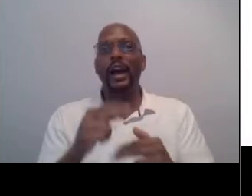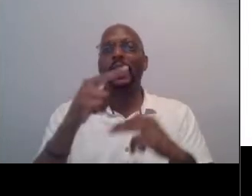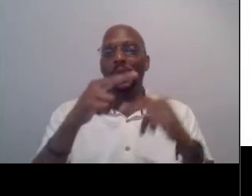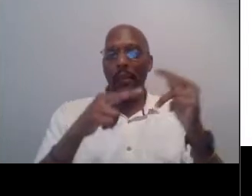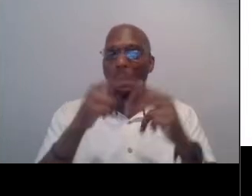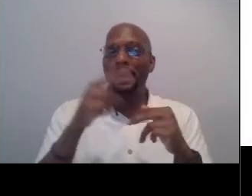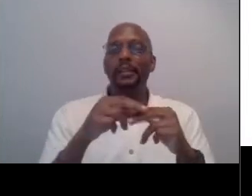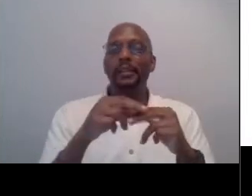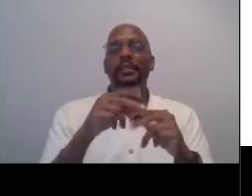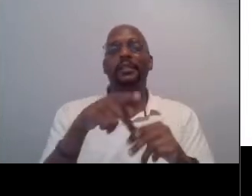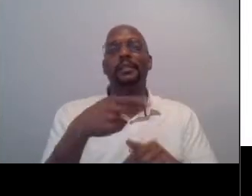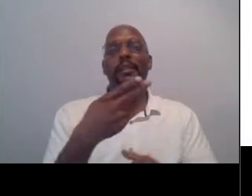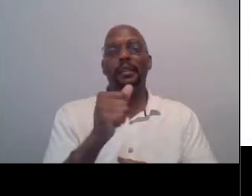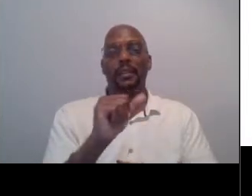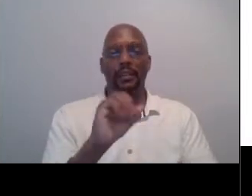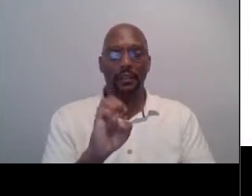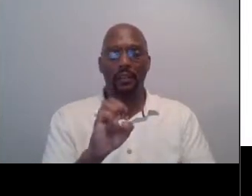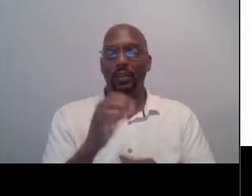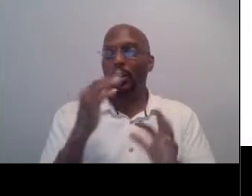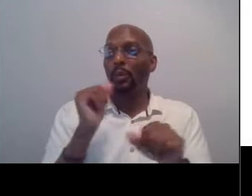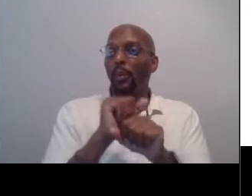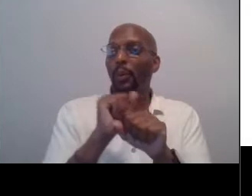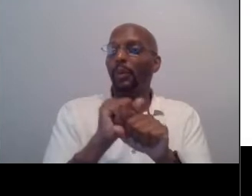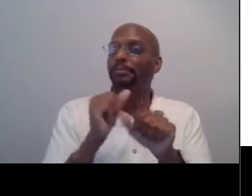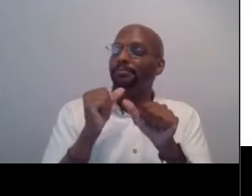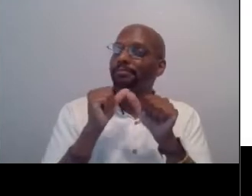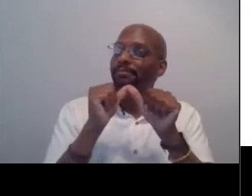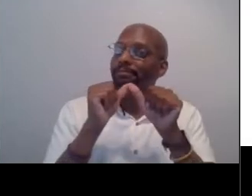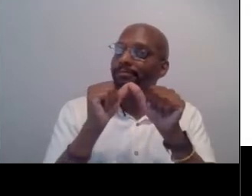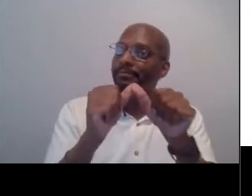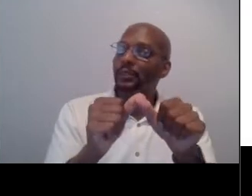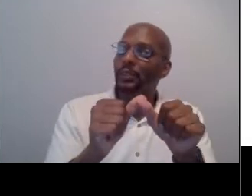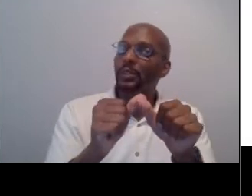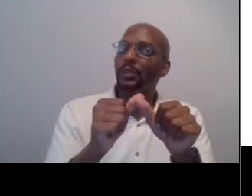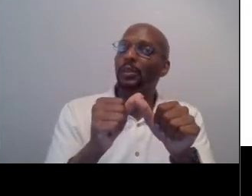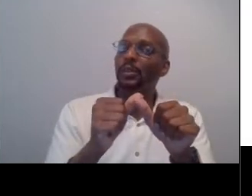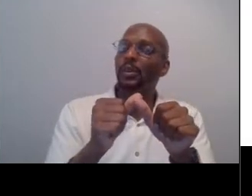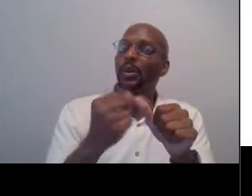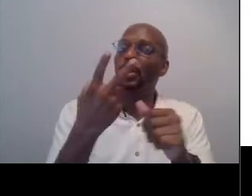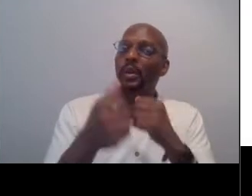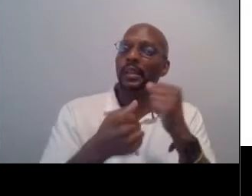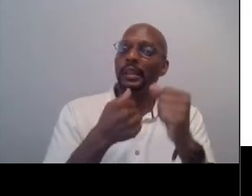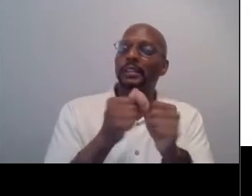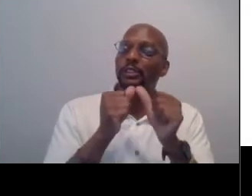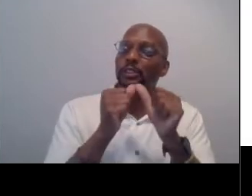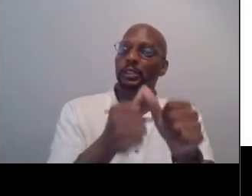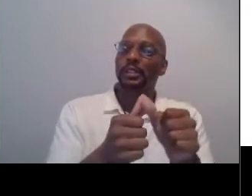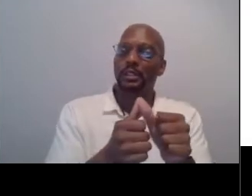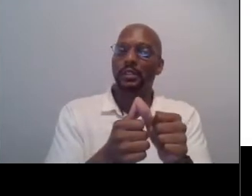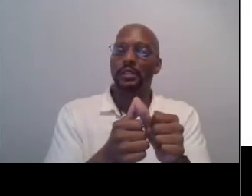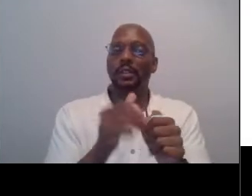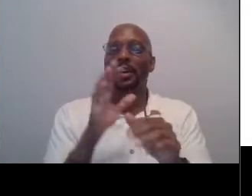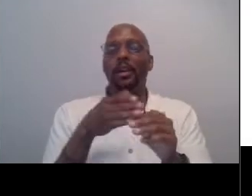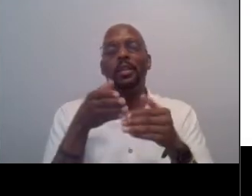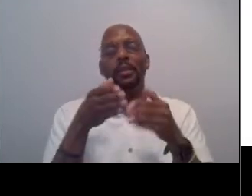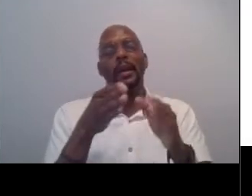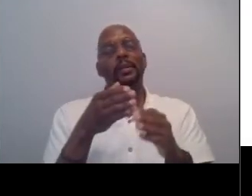to work together for the coming 3 years through the evaluation and on the pathway to providing